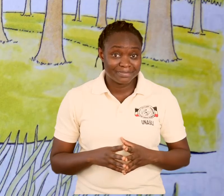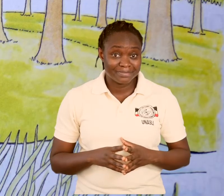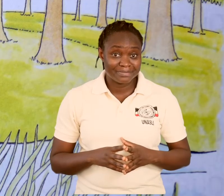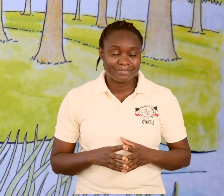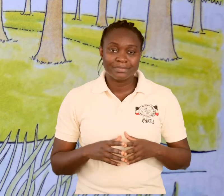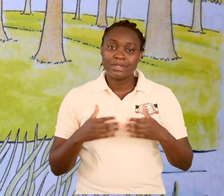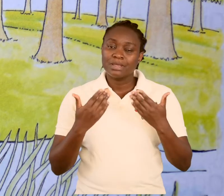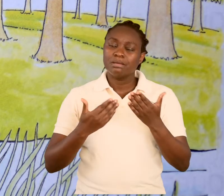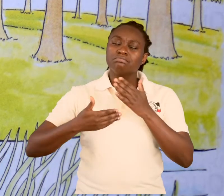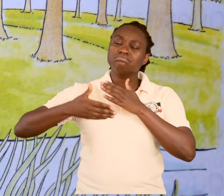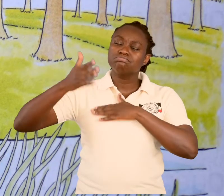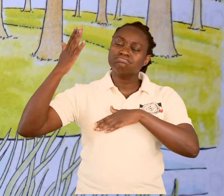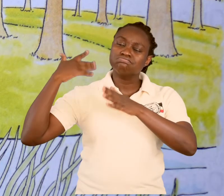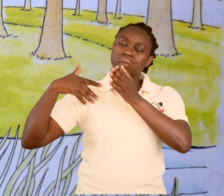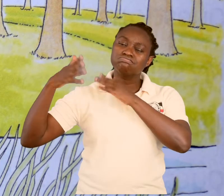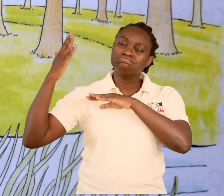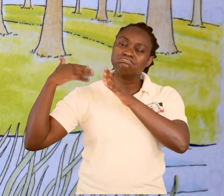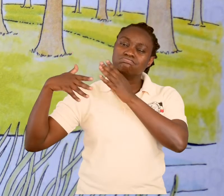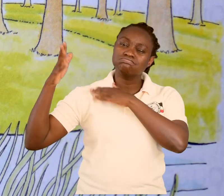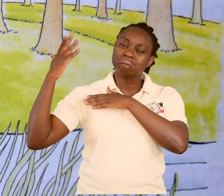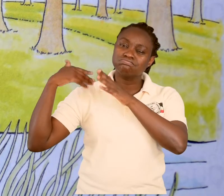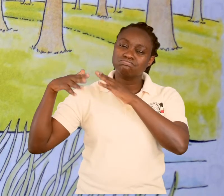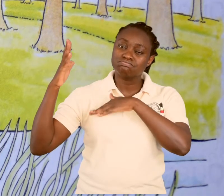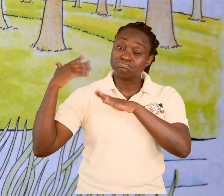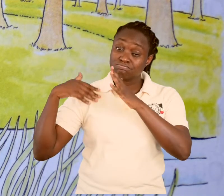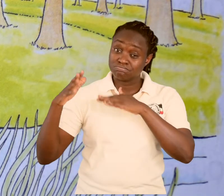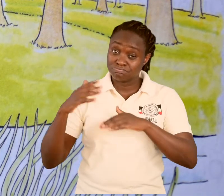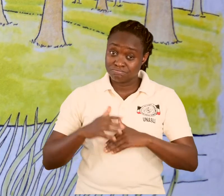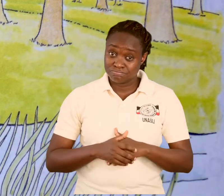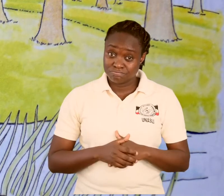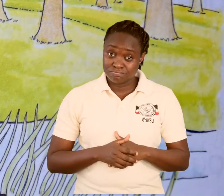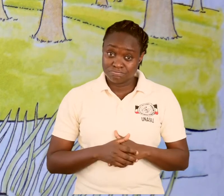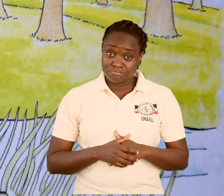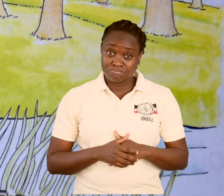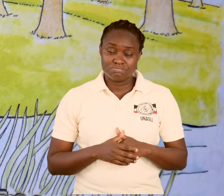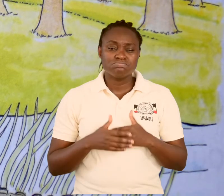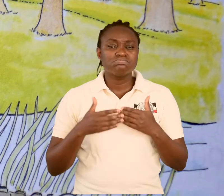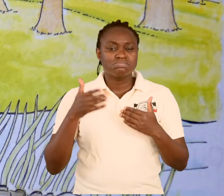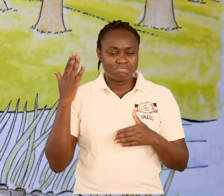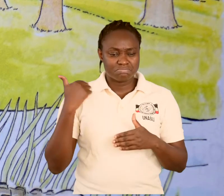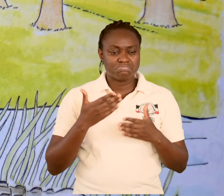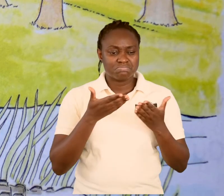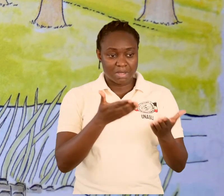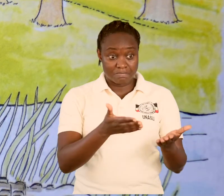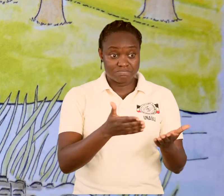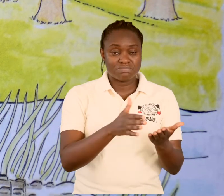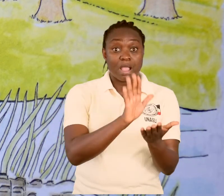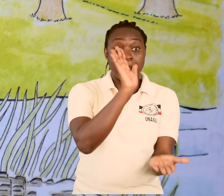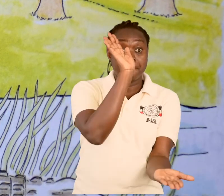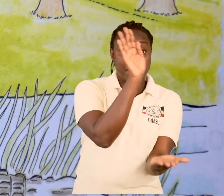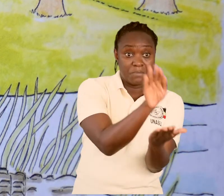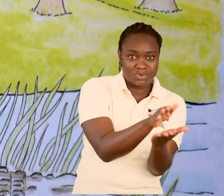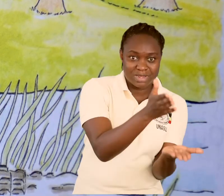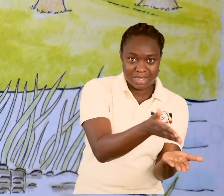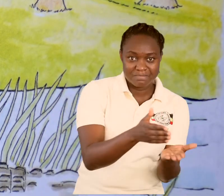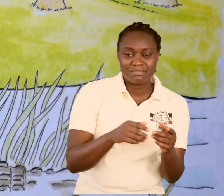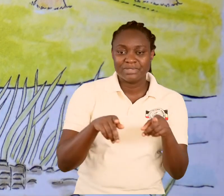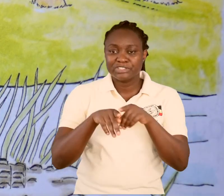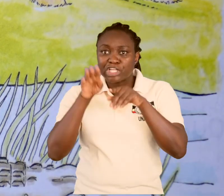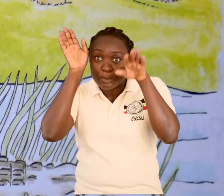Once upon a time, there lived Crocodile and Hare in the forest near the